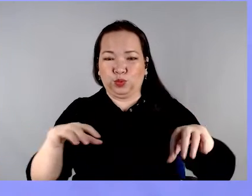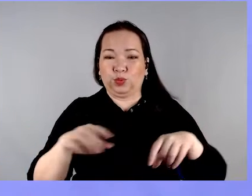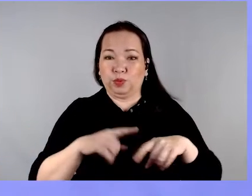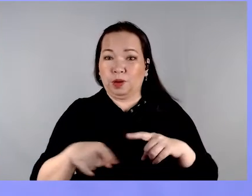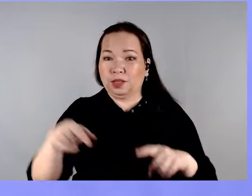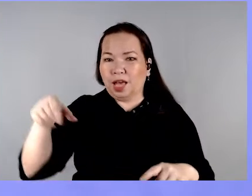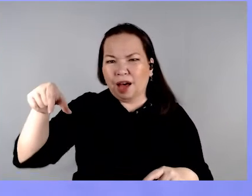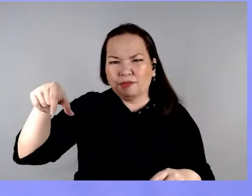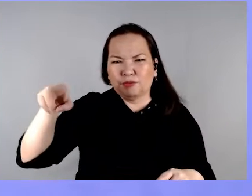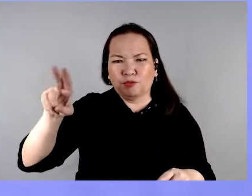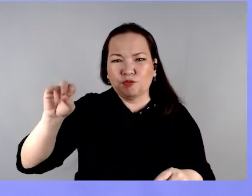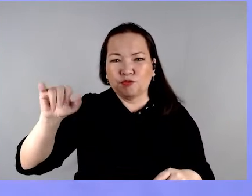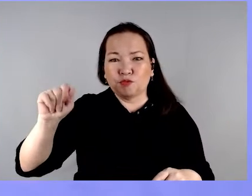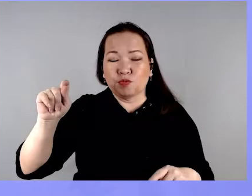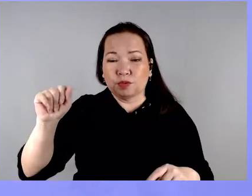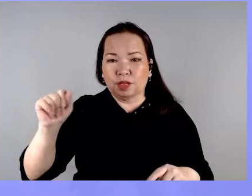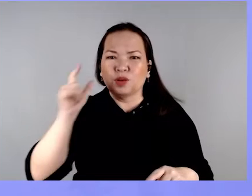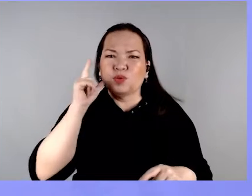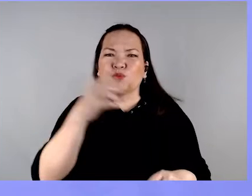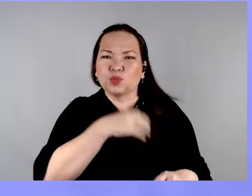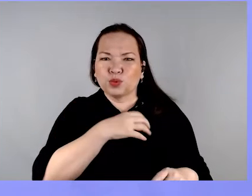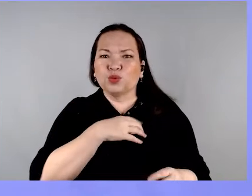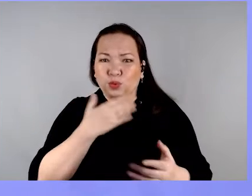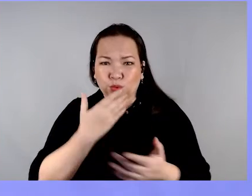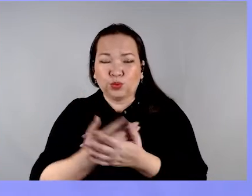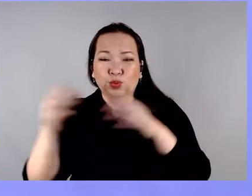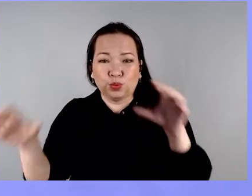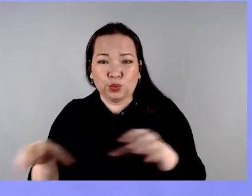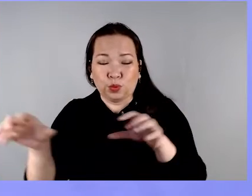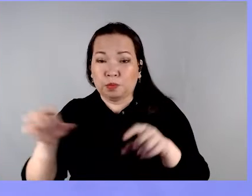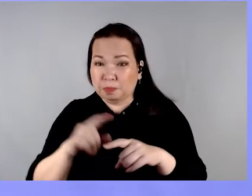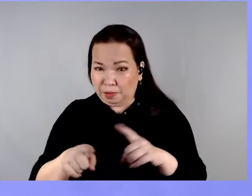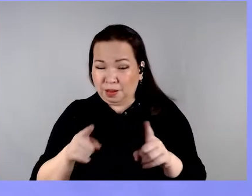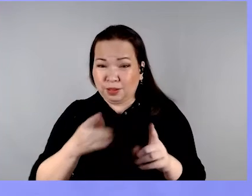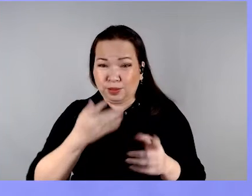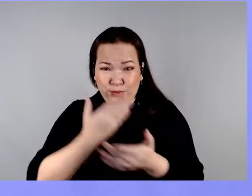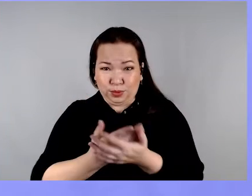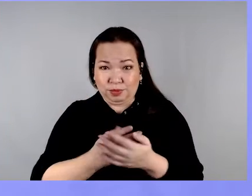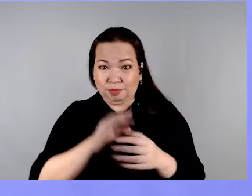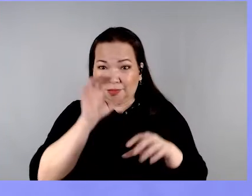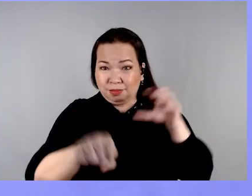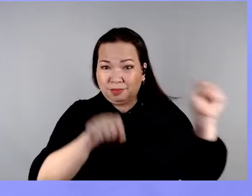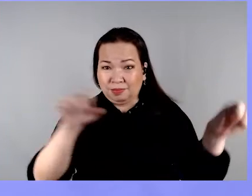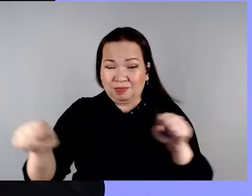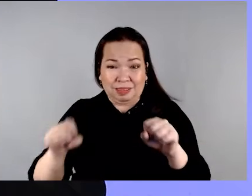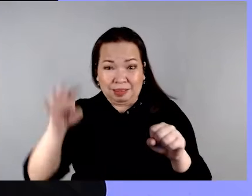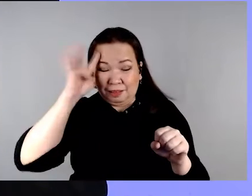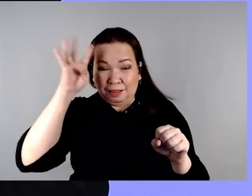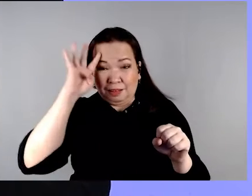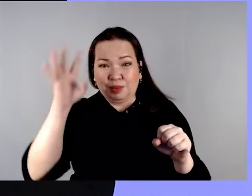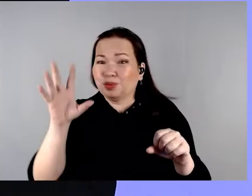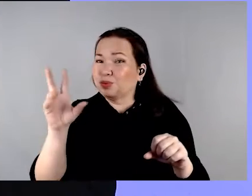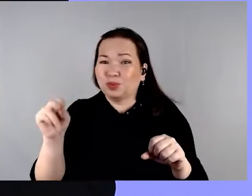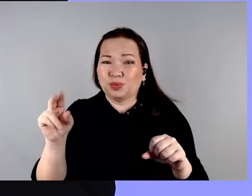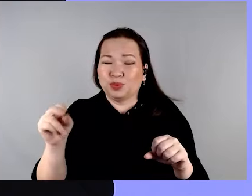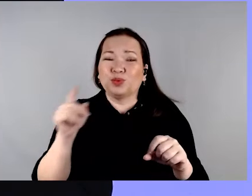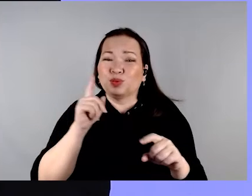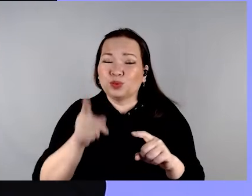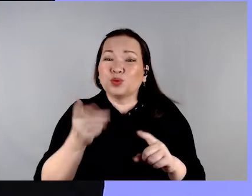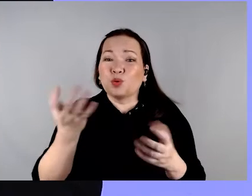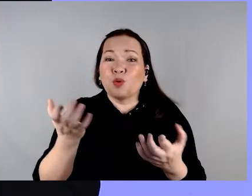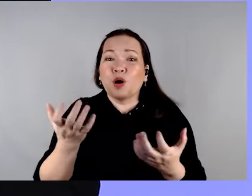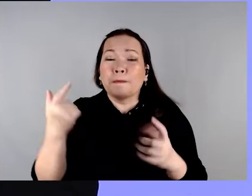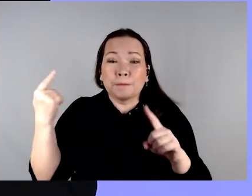enforcement officers are doing their jobs. But then, is making arrests the essence of their jobs? No. Their